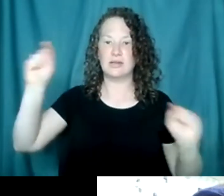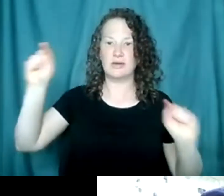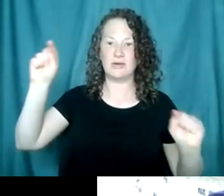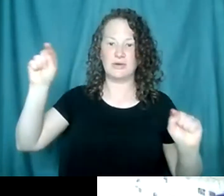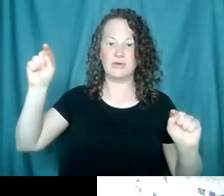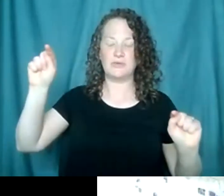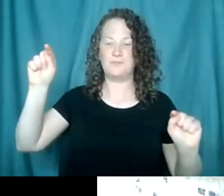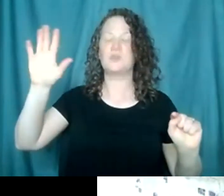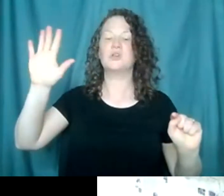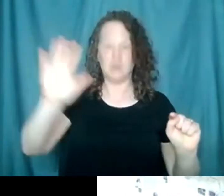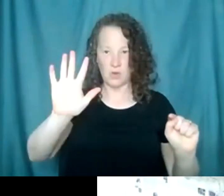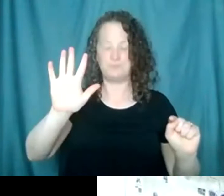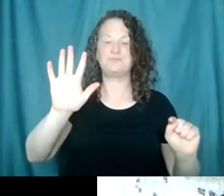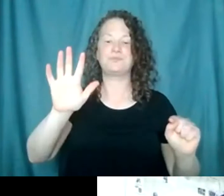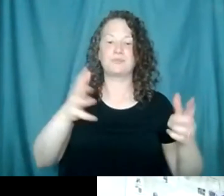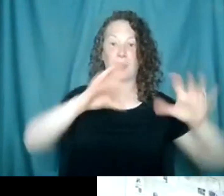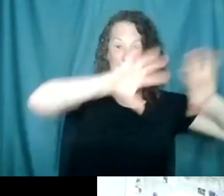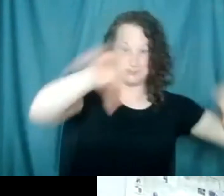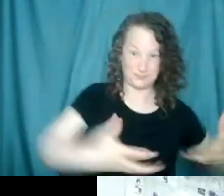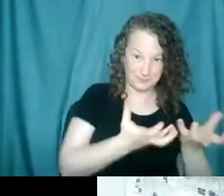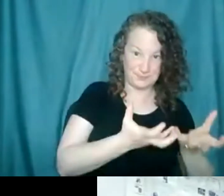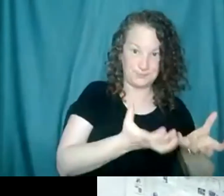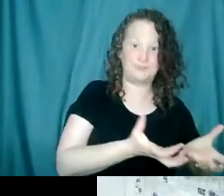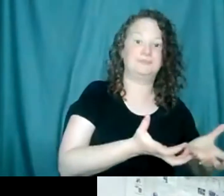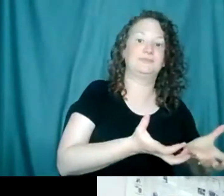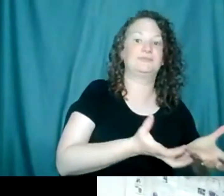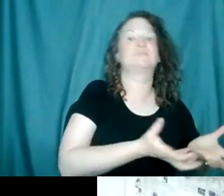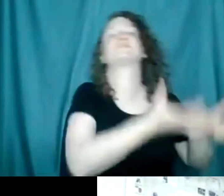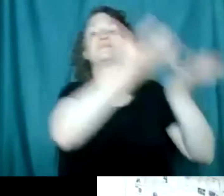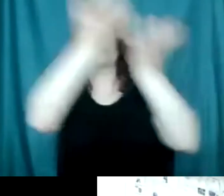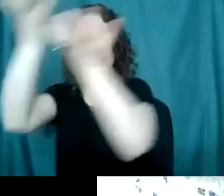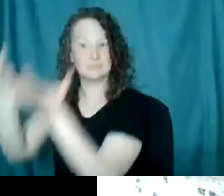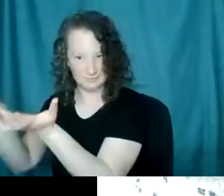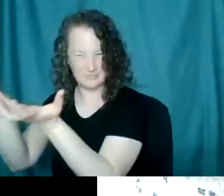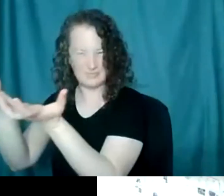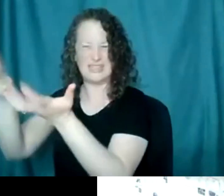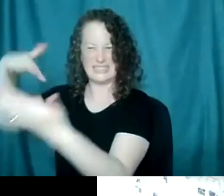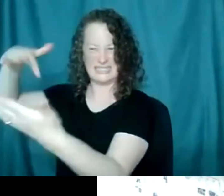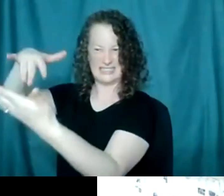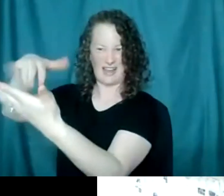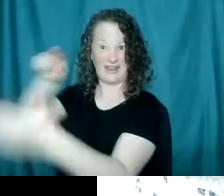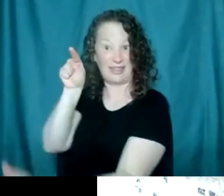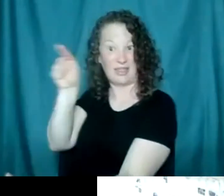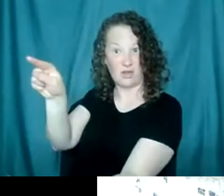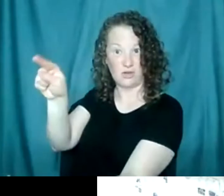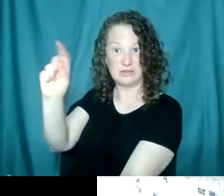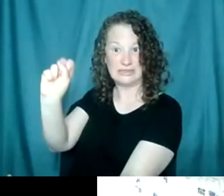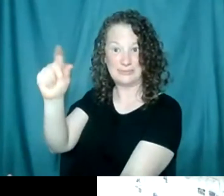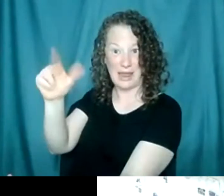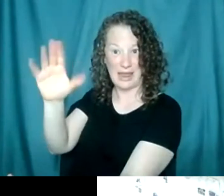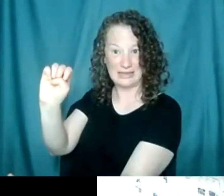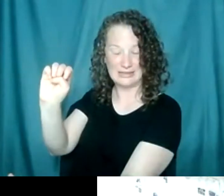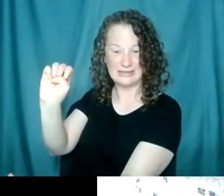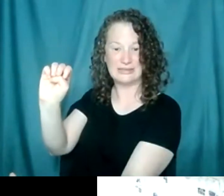So when you take these systems, these plants outside of Earth's gravity, you're now getting rid of